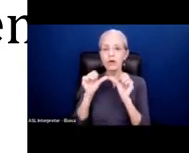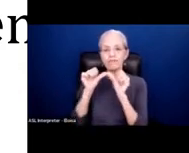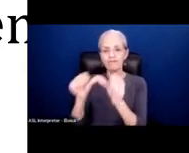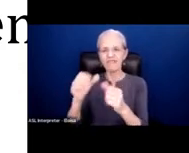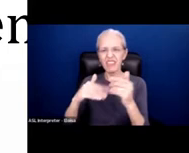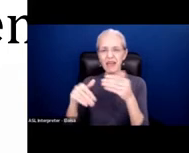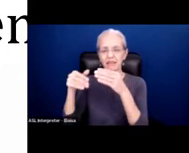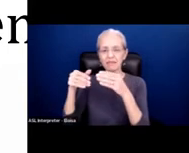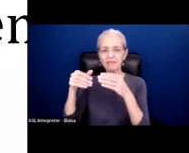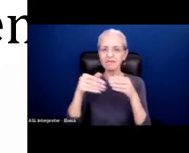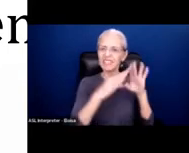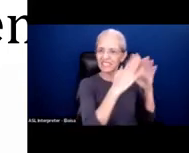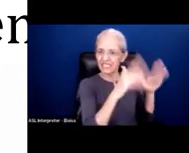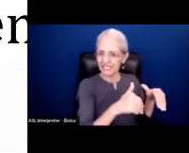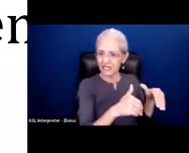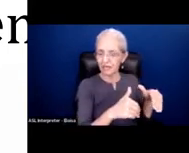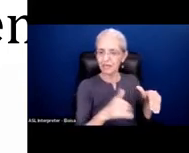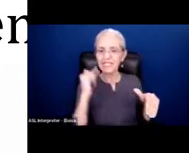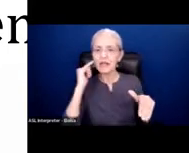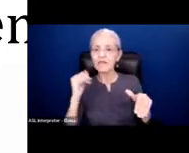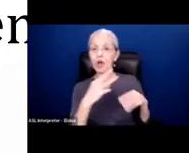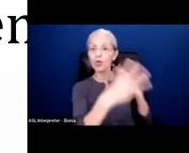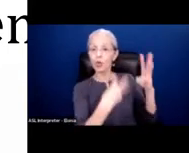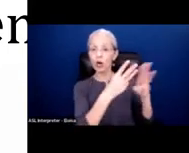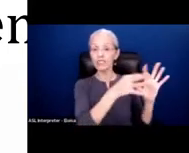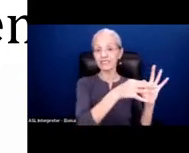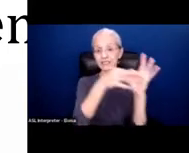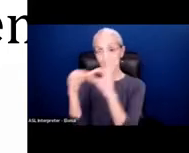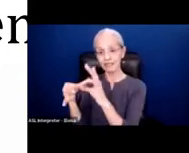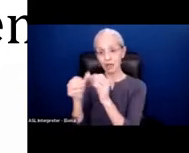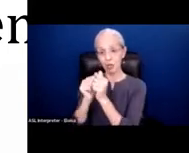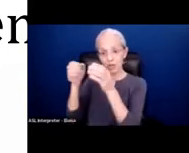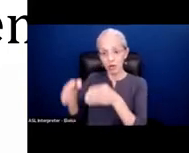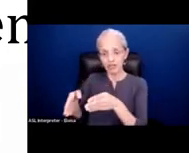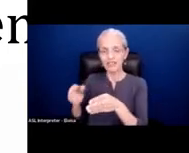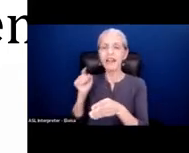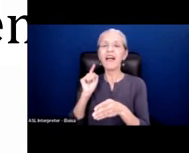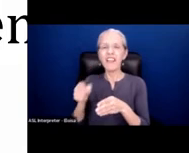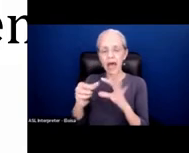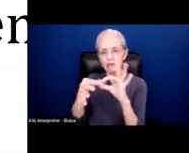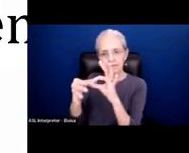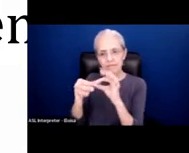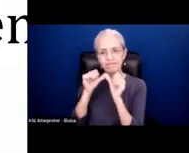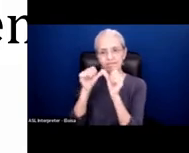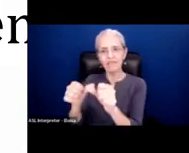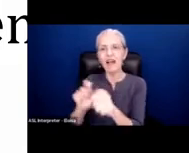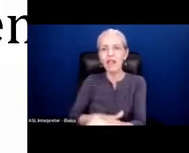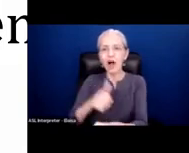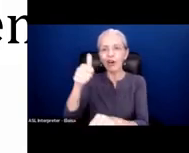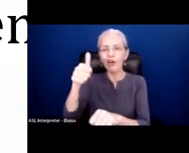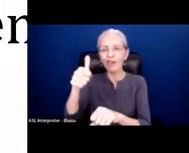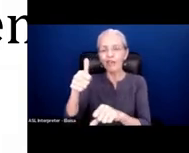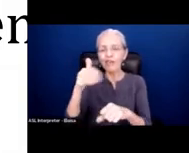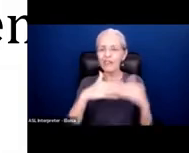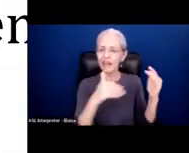connection in the world with another person, that's gonna outlast a service system. Services and supports maintain a physical